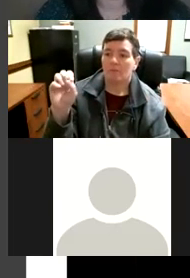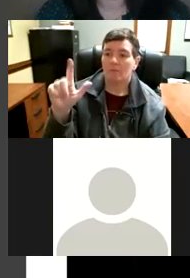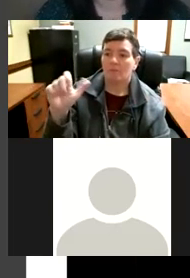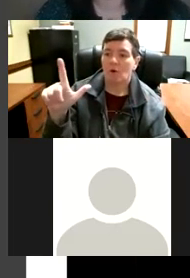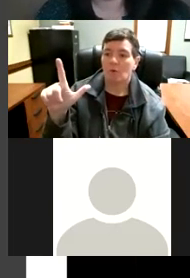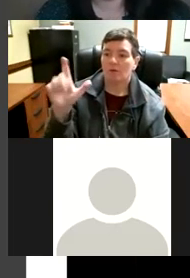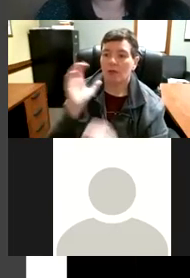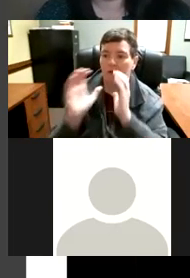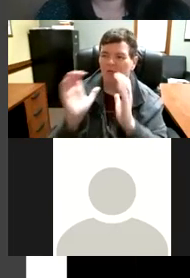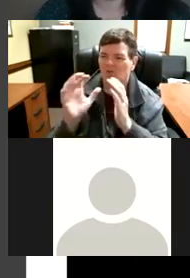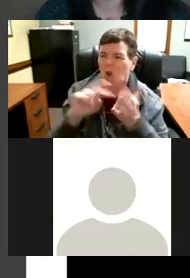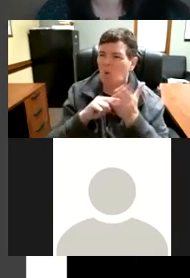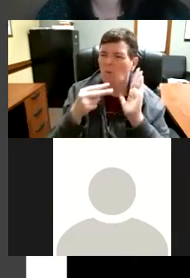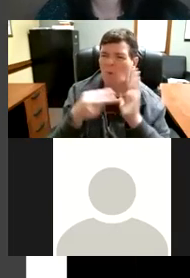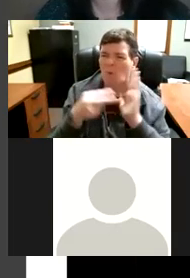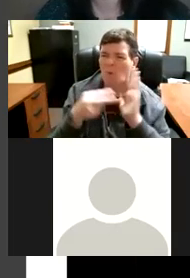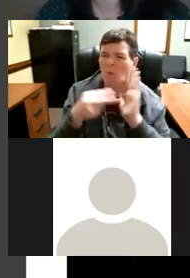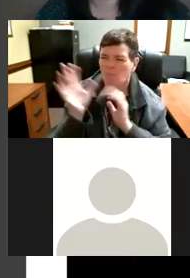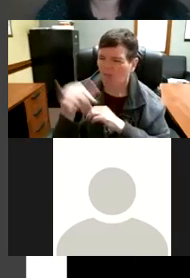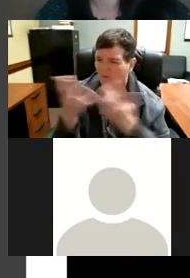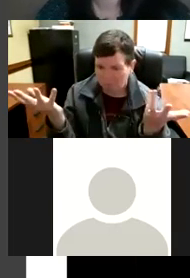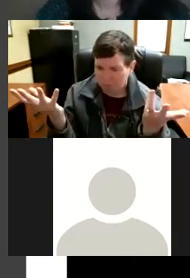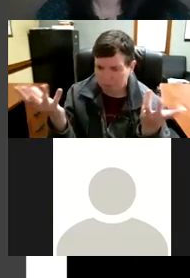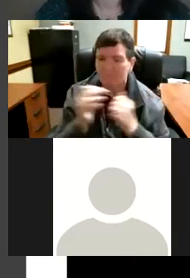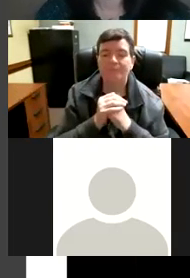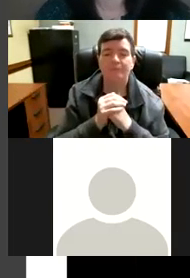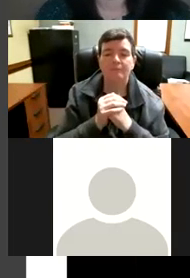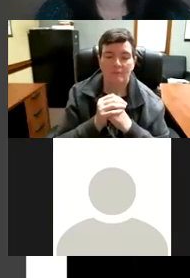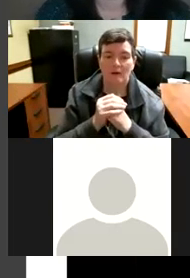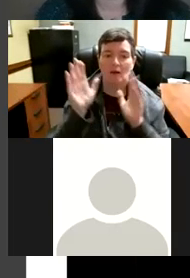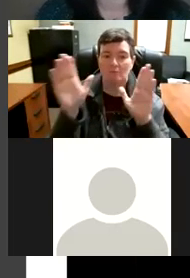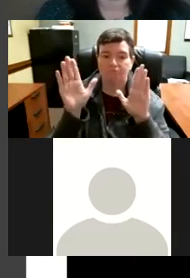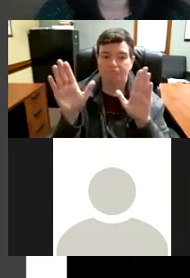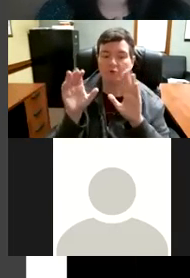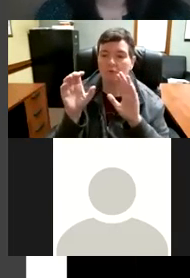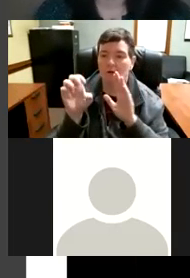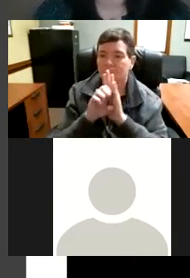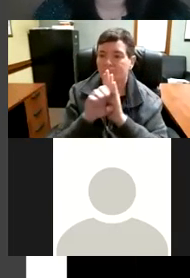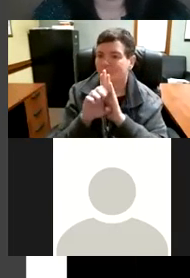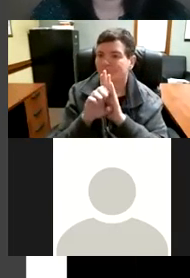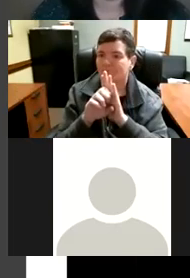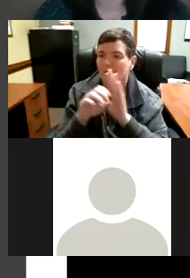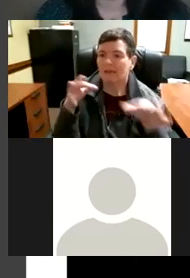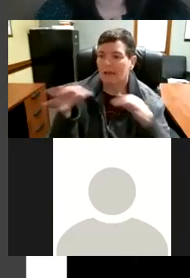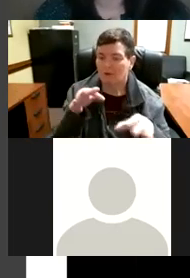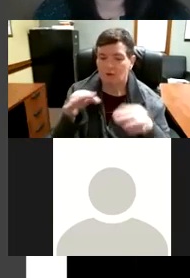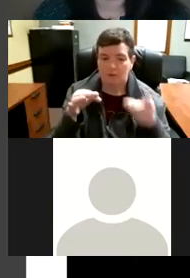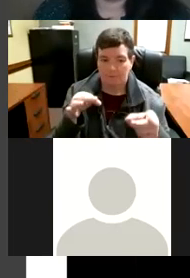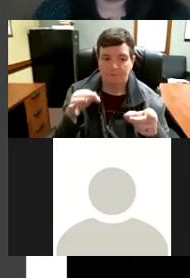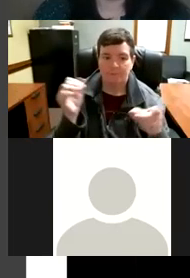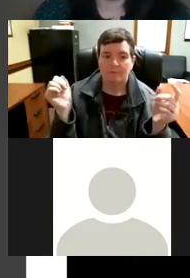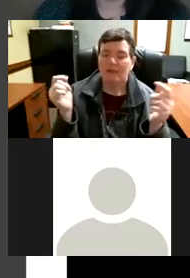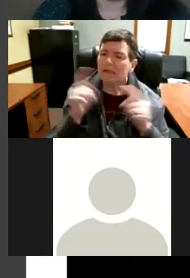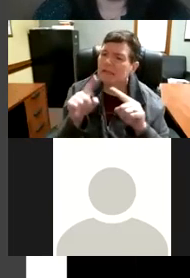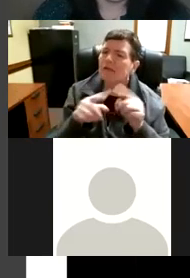what is multimodal communication? What does that mean? So here's a great definition. Basically, it is all the different